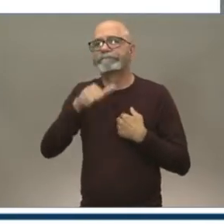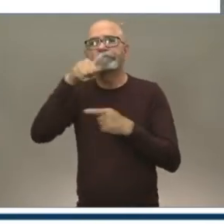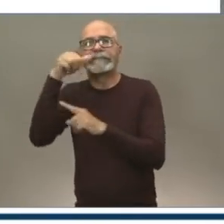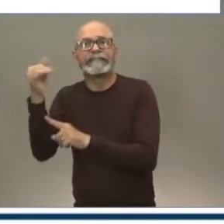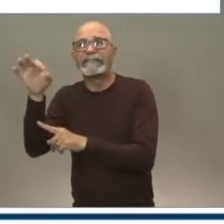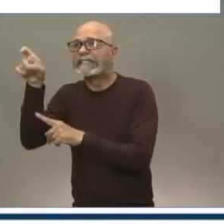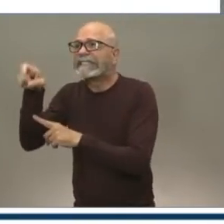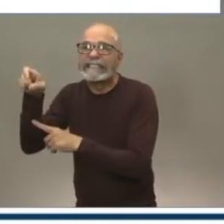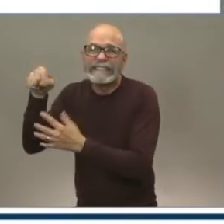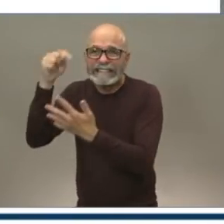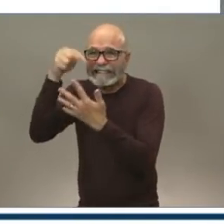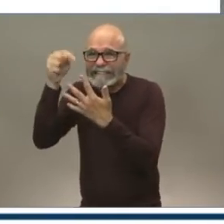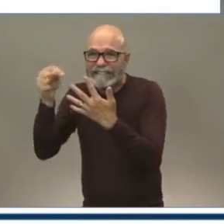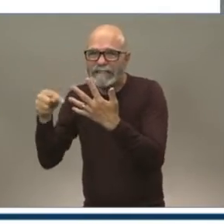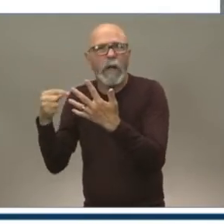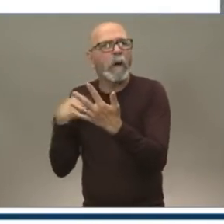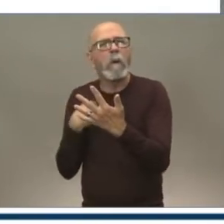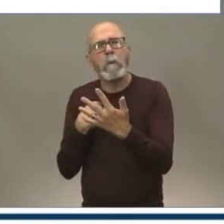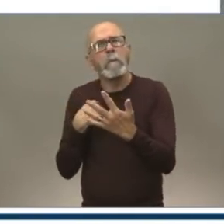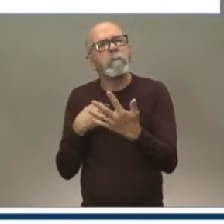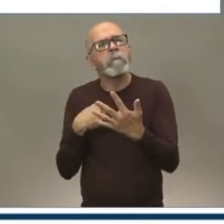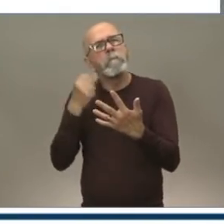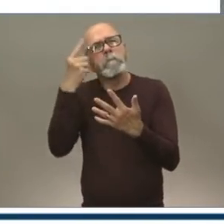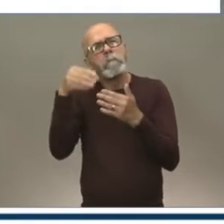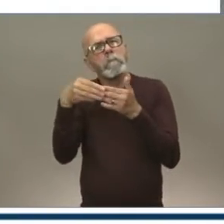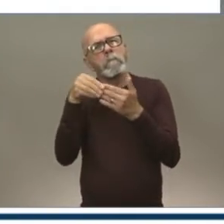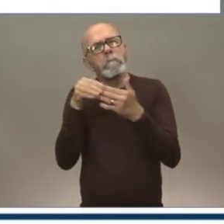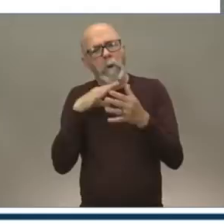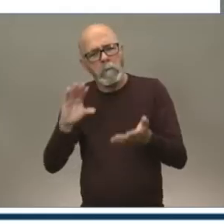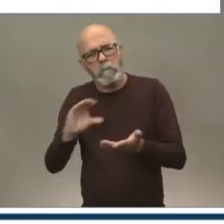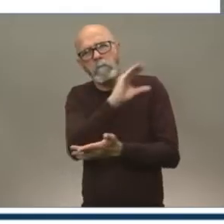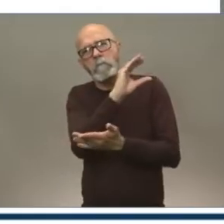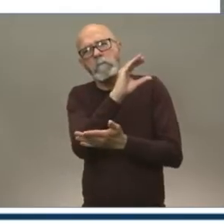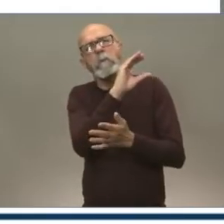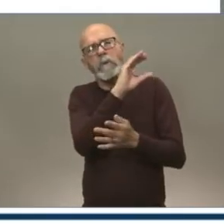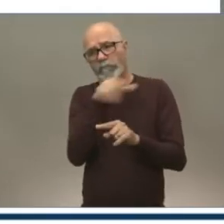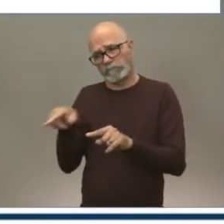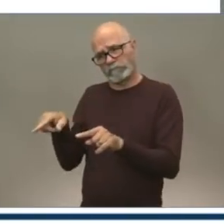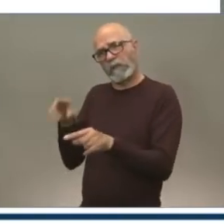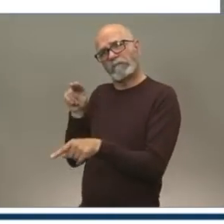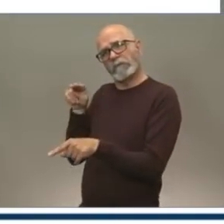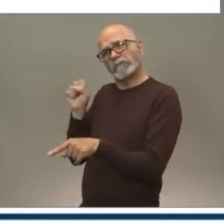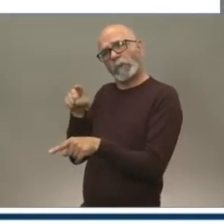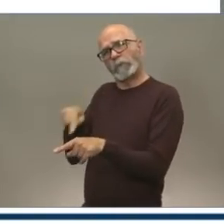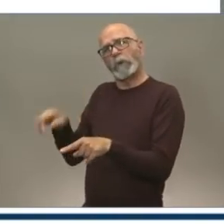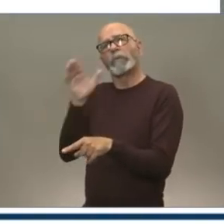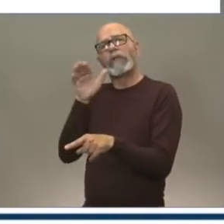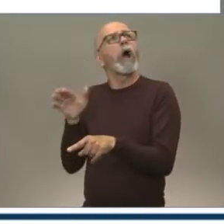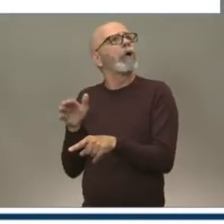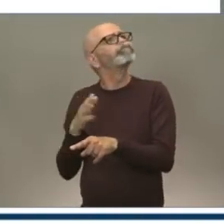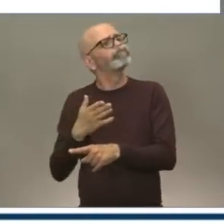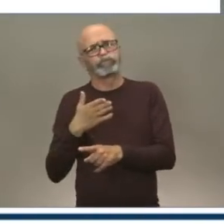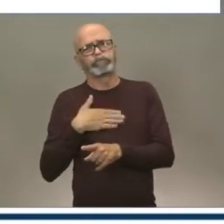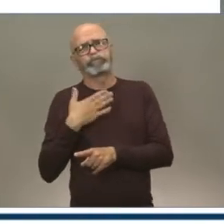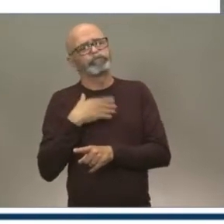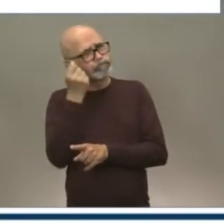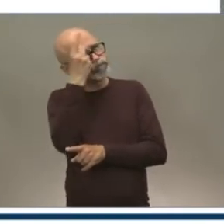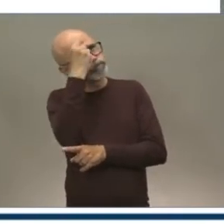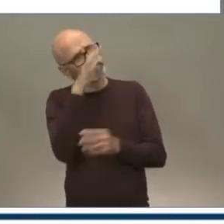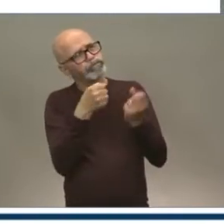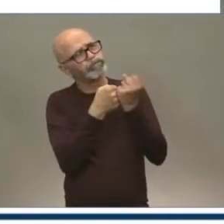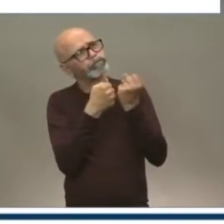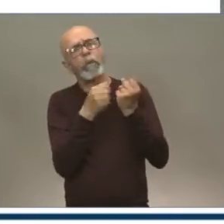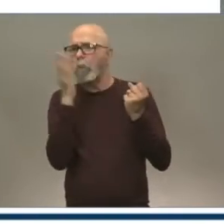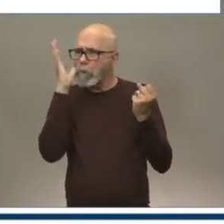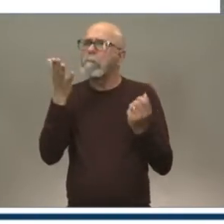we'd be more flexible in that, and I think Nova Scotians would actually volunteer to step up to help. We don't have an official ask of any type